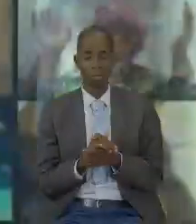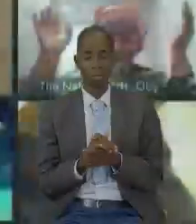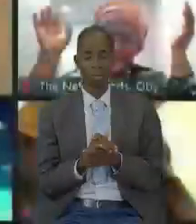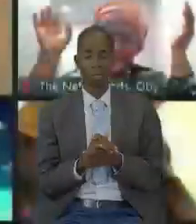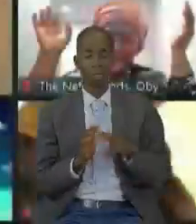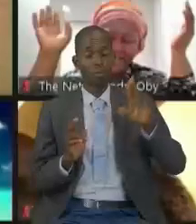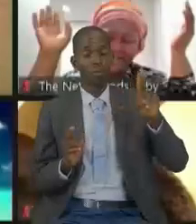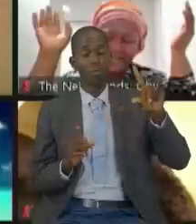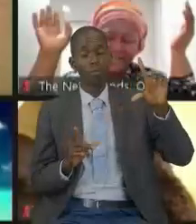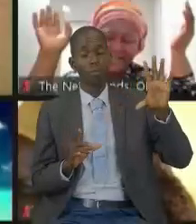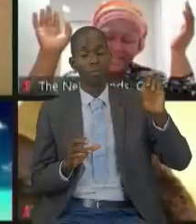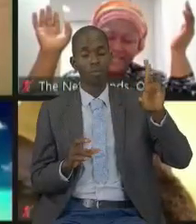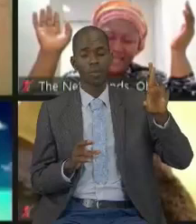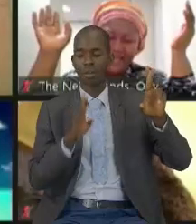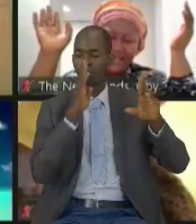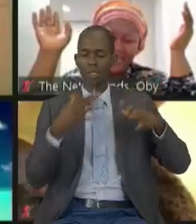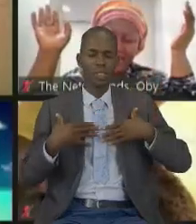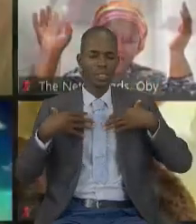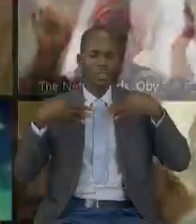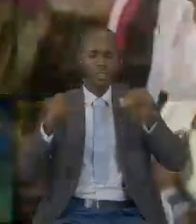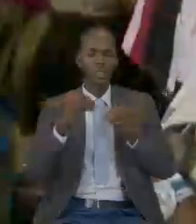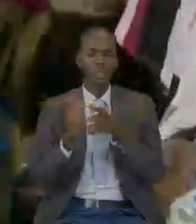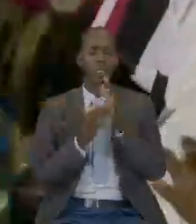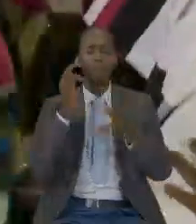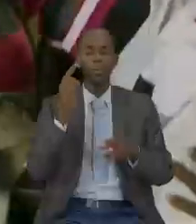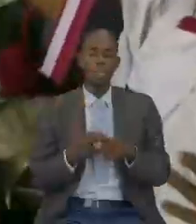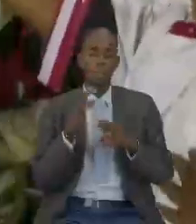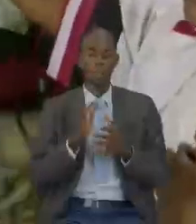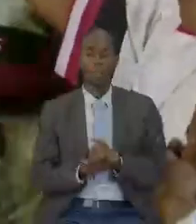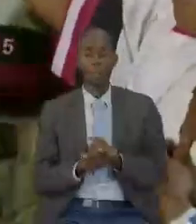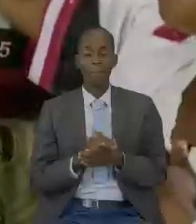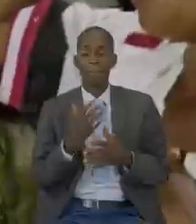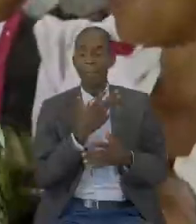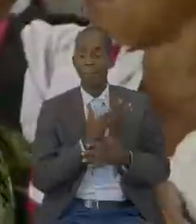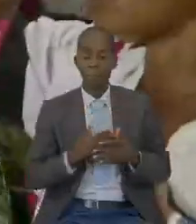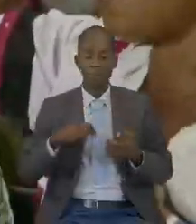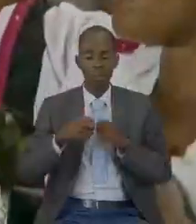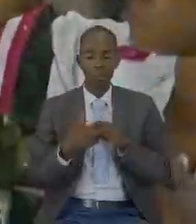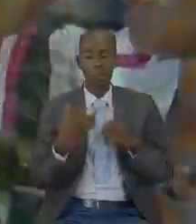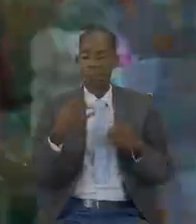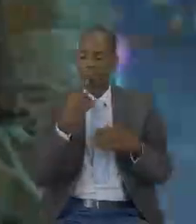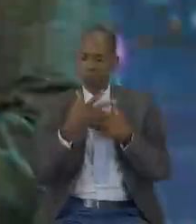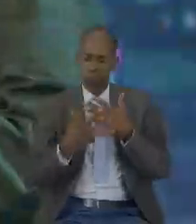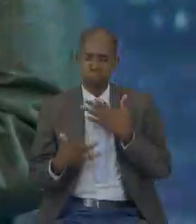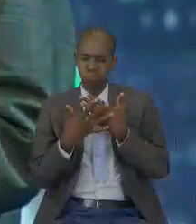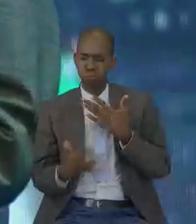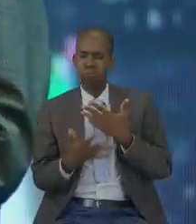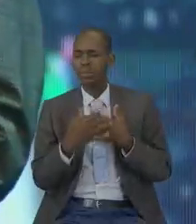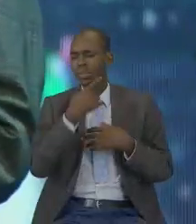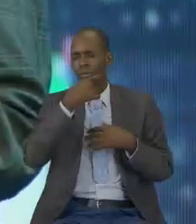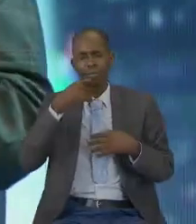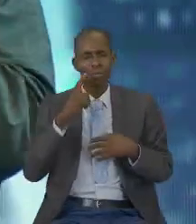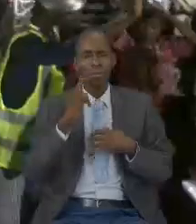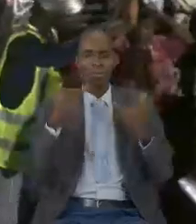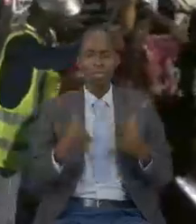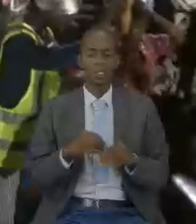Ulcer, be healed in Jesus' name. An issue of blood, dry up in Jesus'